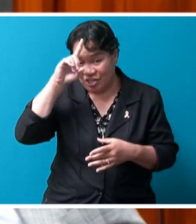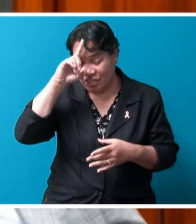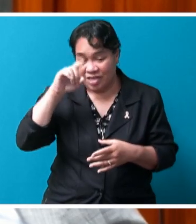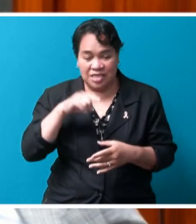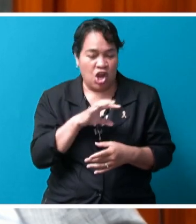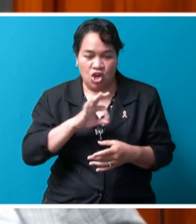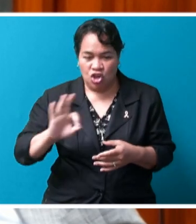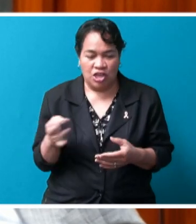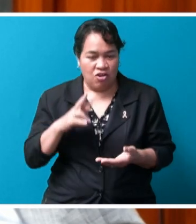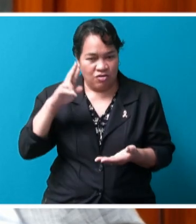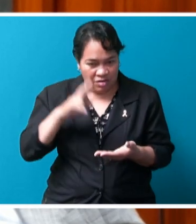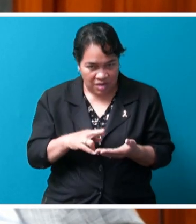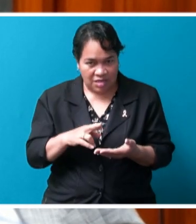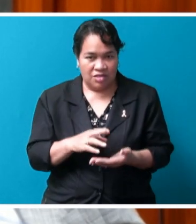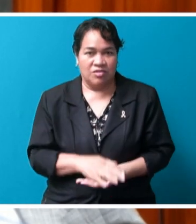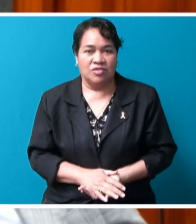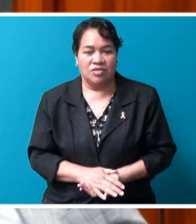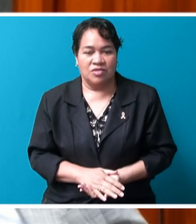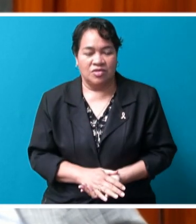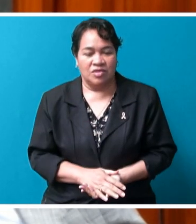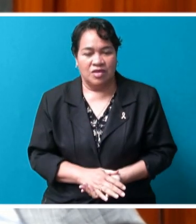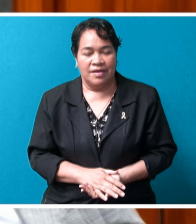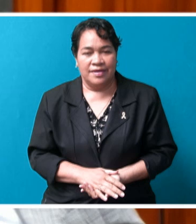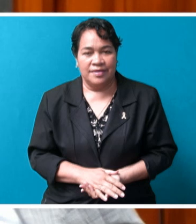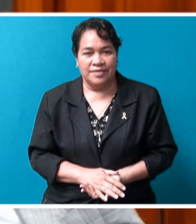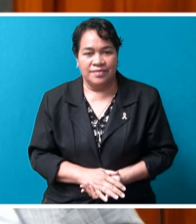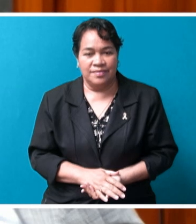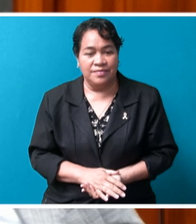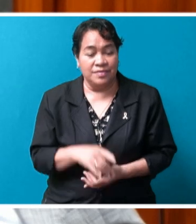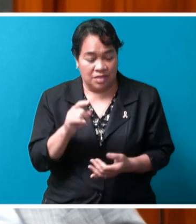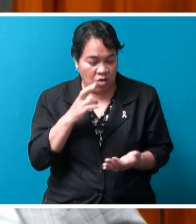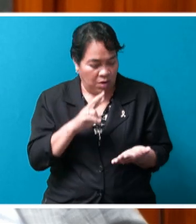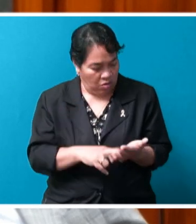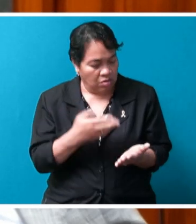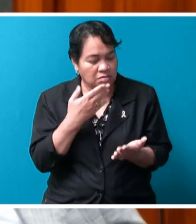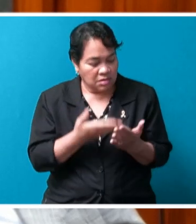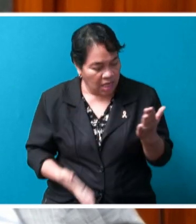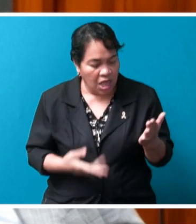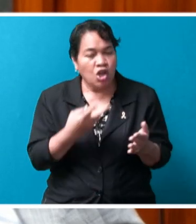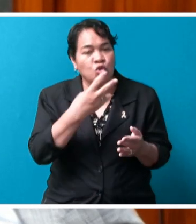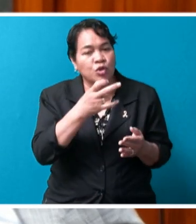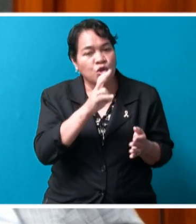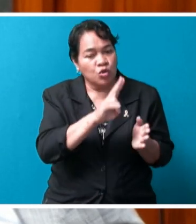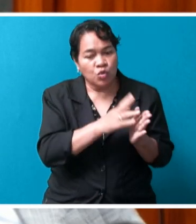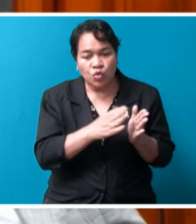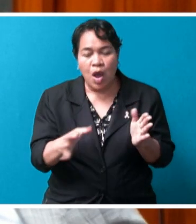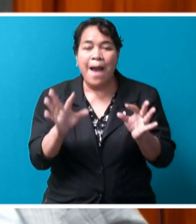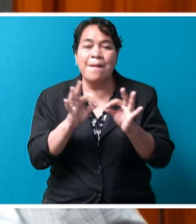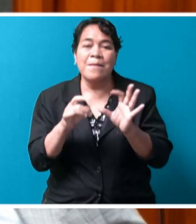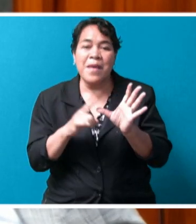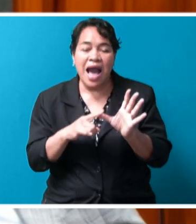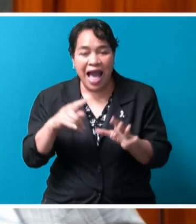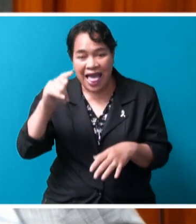reduced or decreased. According to the records from 2022 for Mbatavua, we